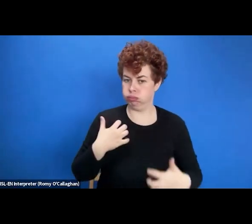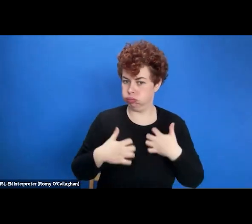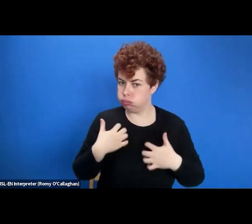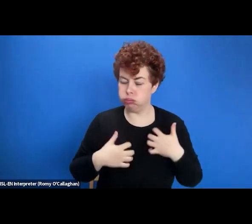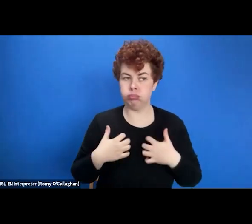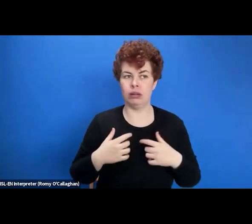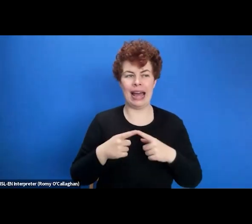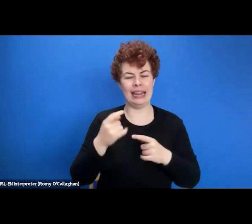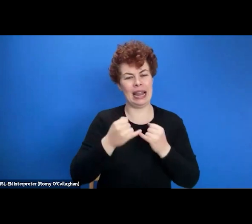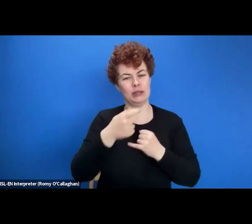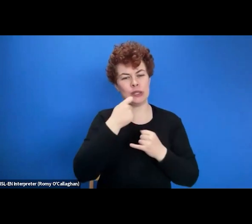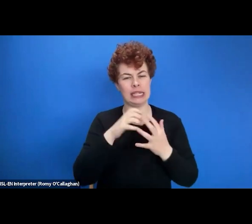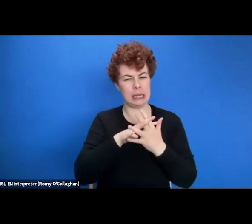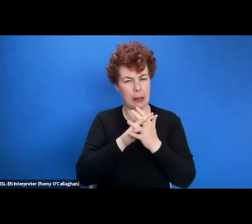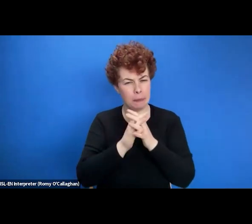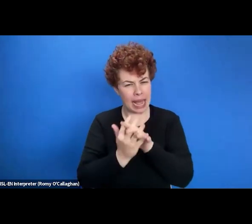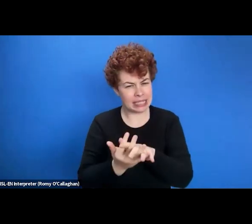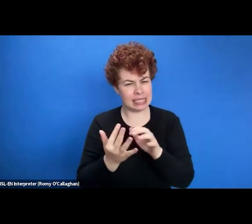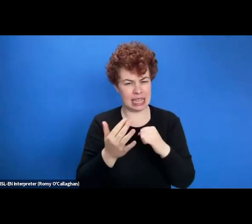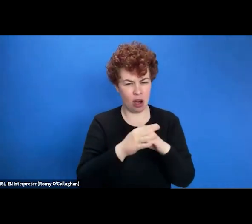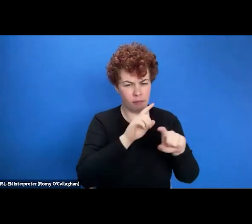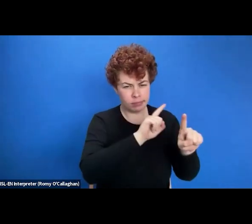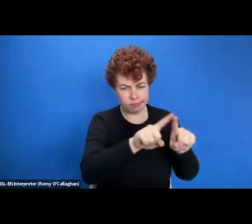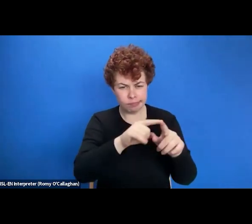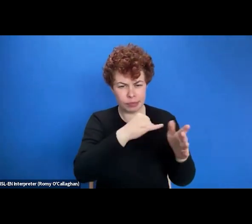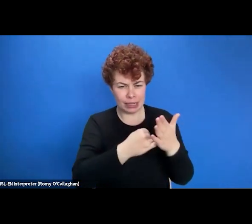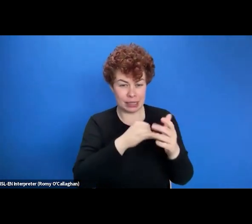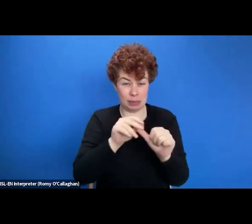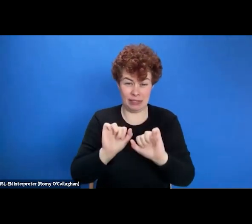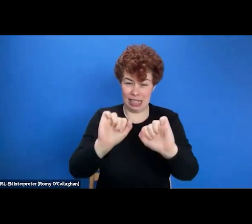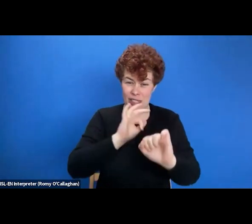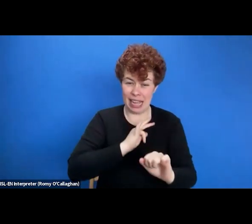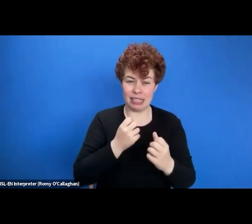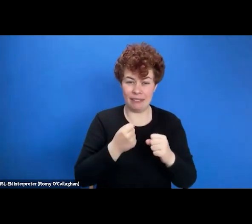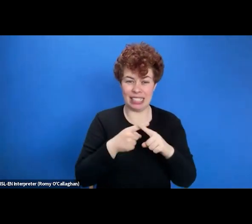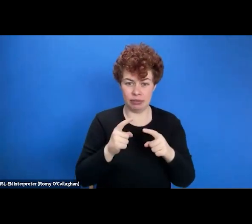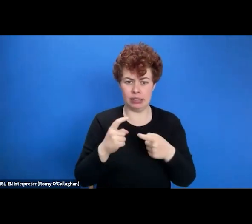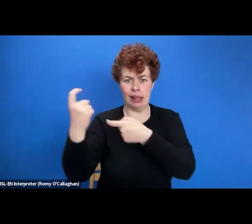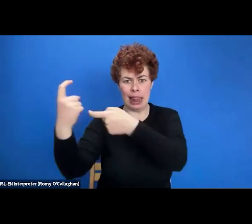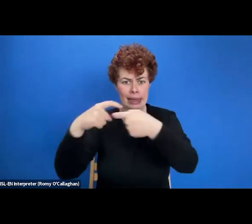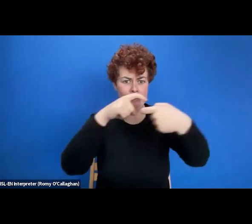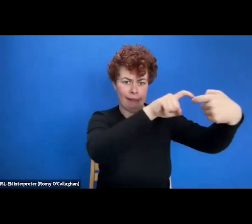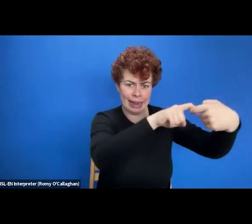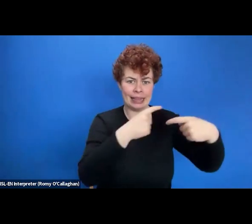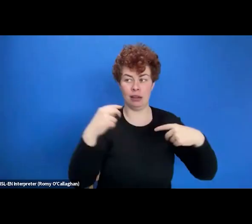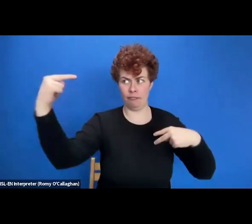the complexity of different types of organizations, particularly yourselves having all those different links and indeed different perspectives. I know from traveling